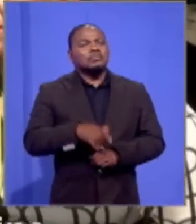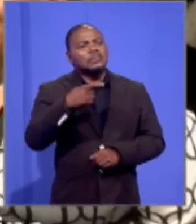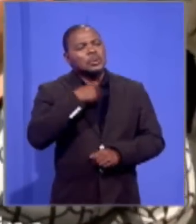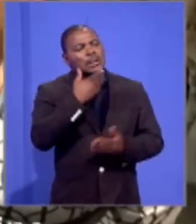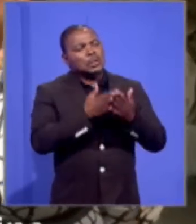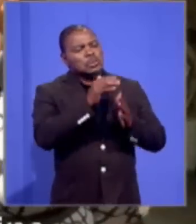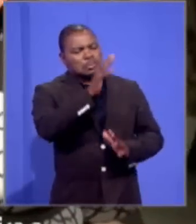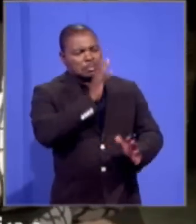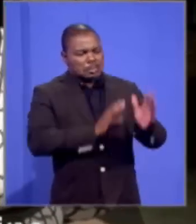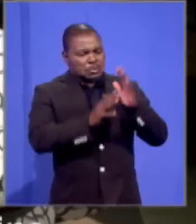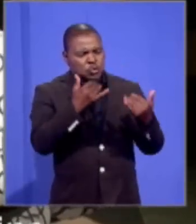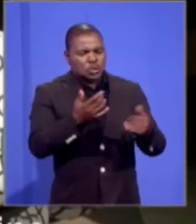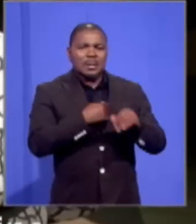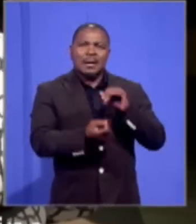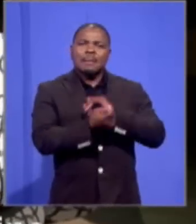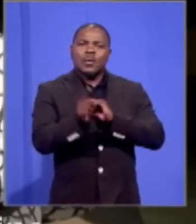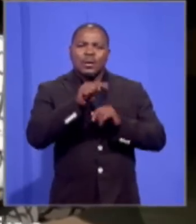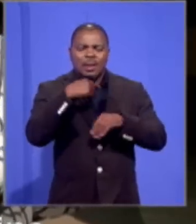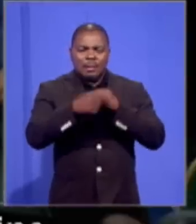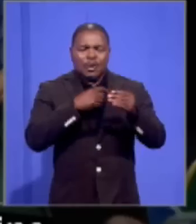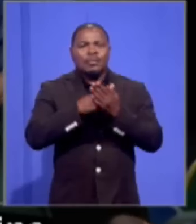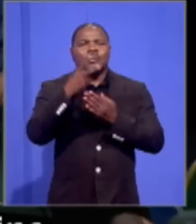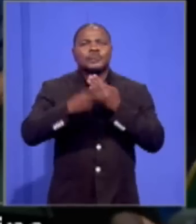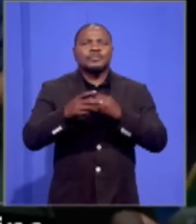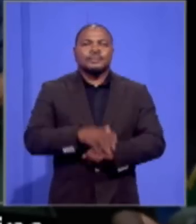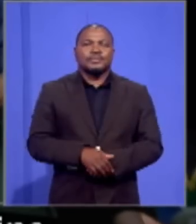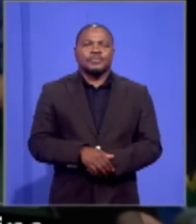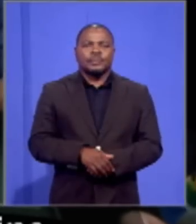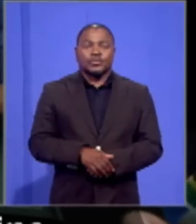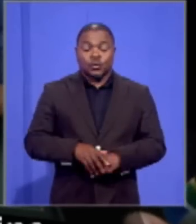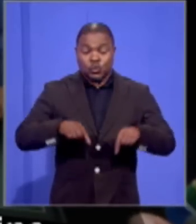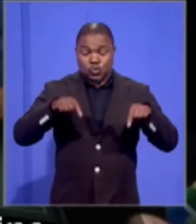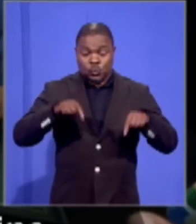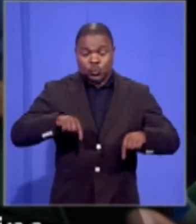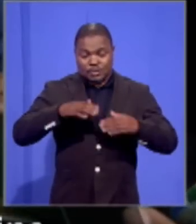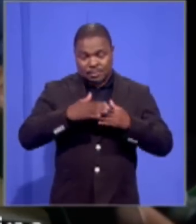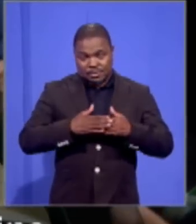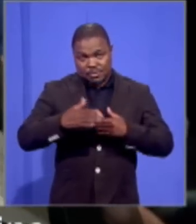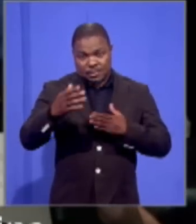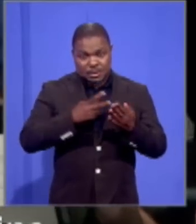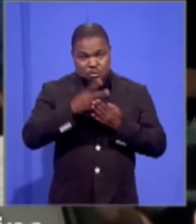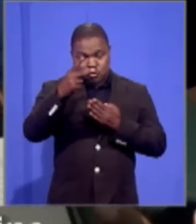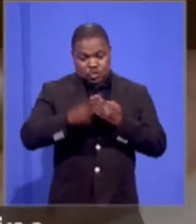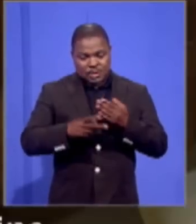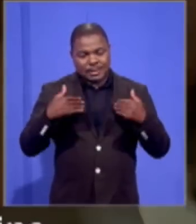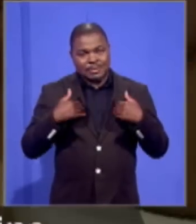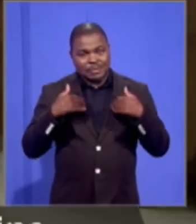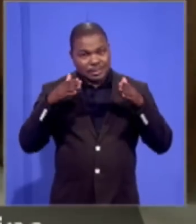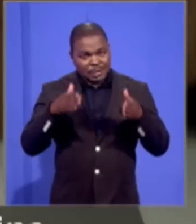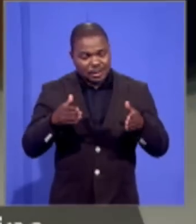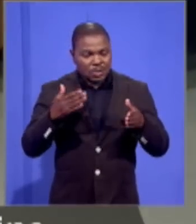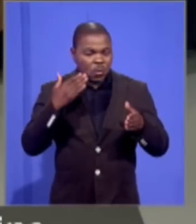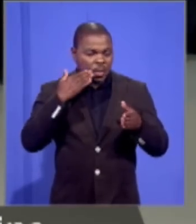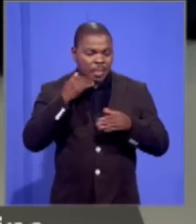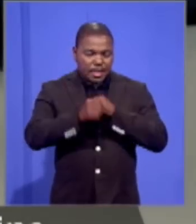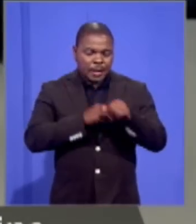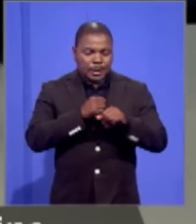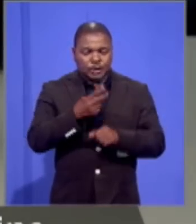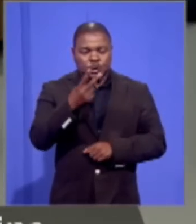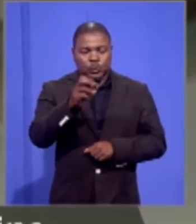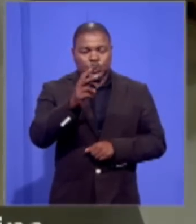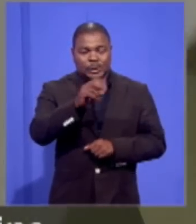diragetseng gompieno tebang le projeke eno. Go tloga le khono ge project e tlo thoma go simolla ka